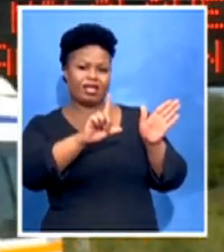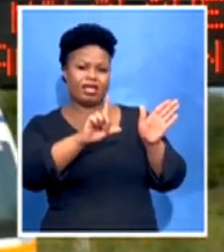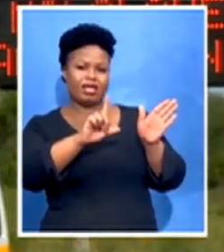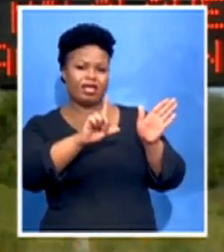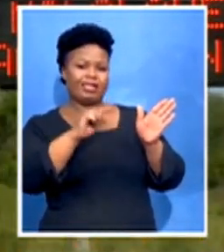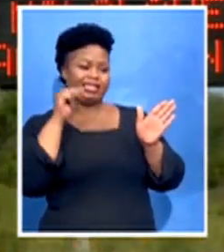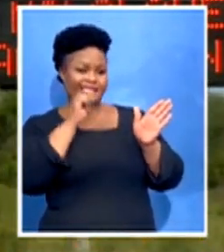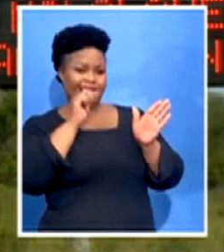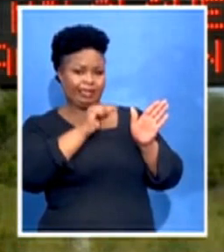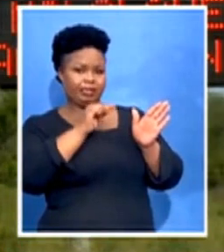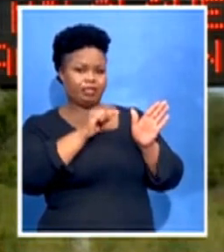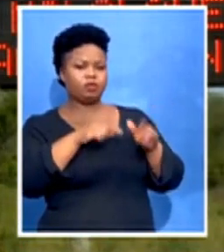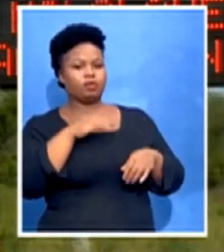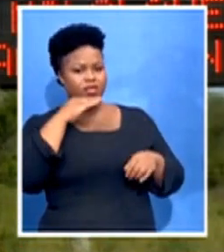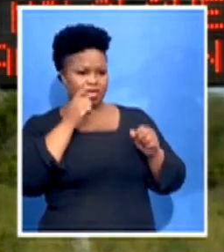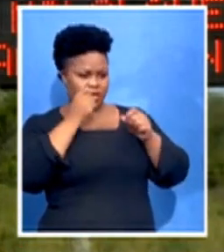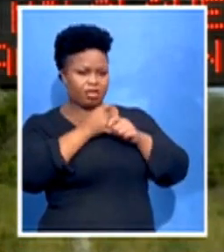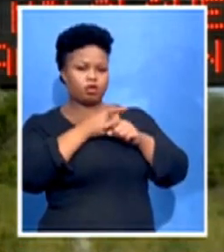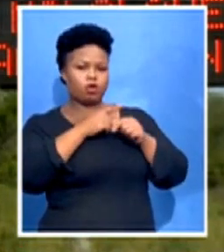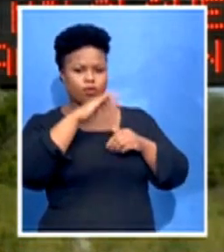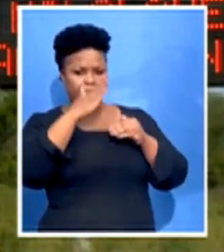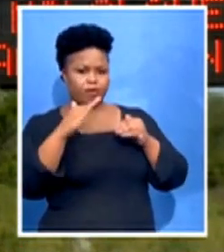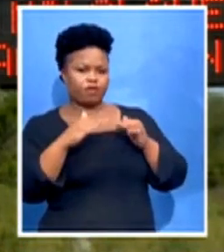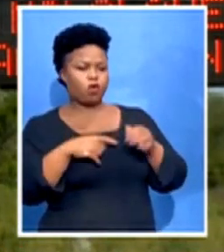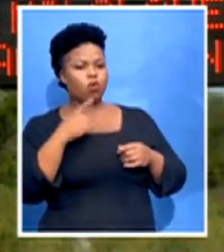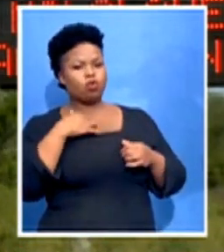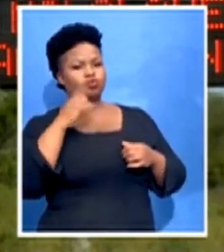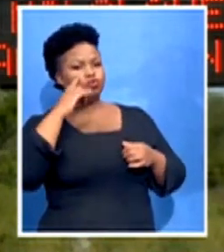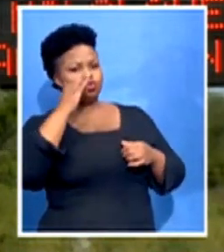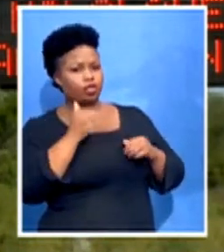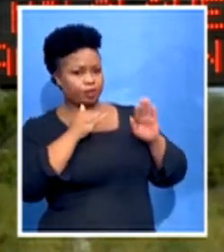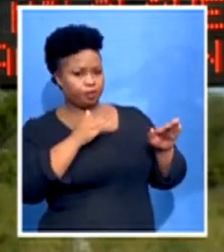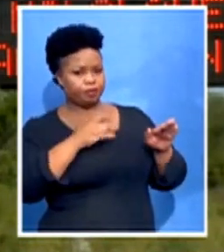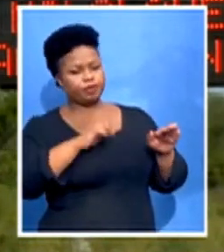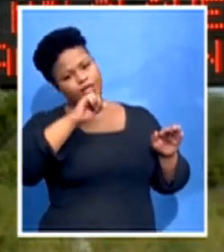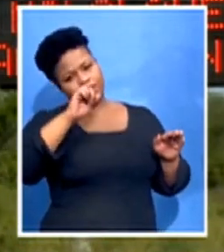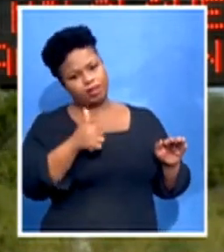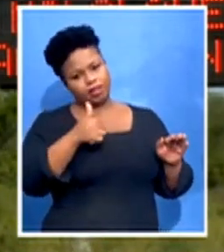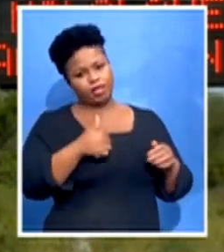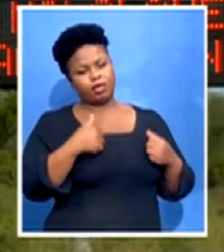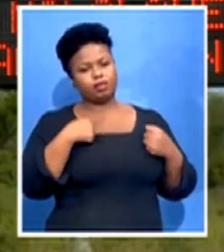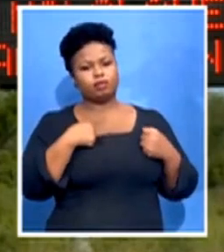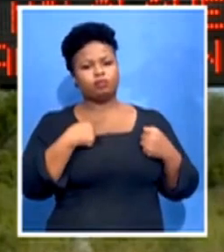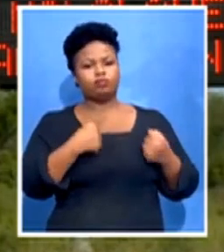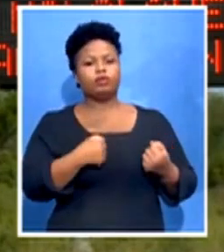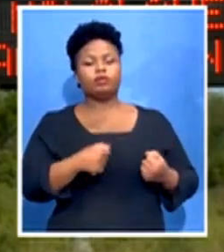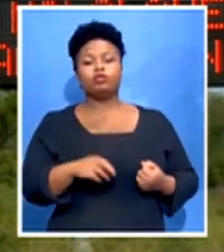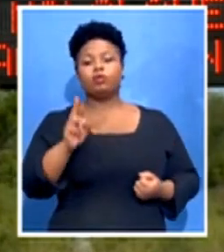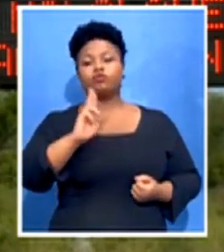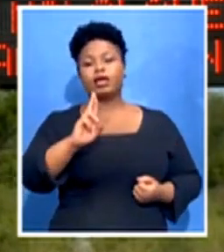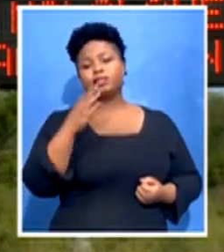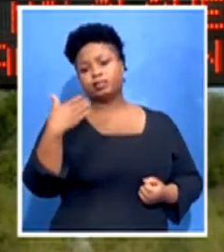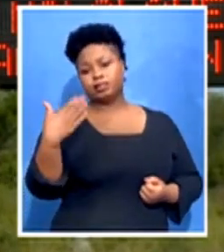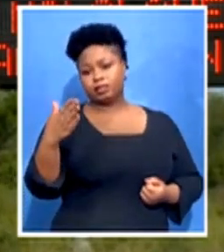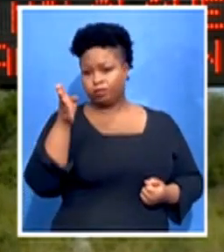through the port formalities, and then after that they are being escorted. On my right, in front of me, there's other small vehicles which